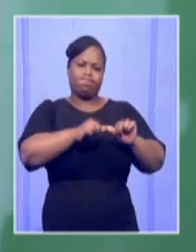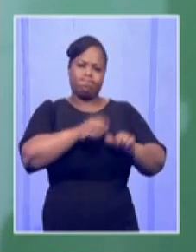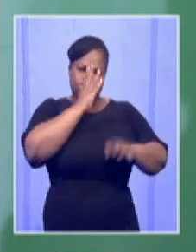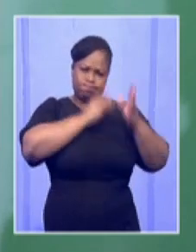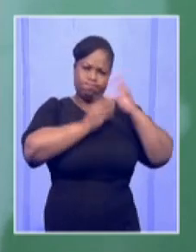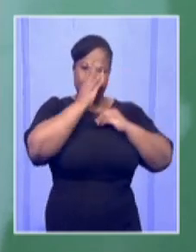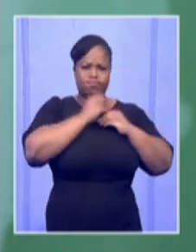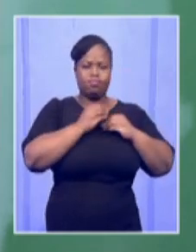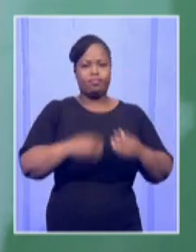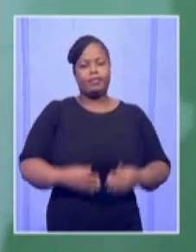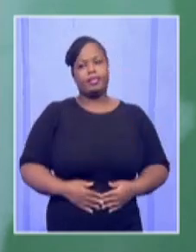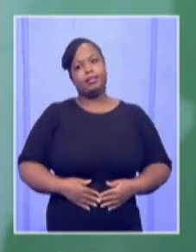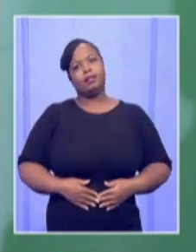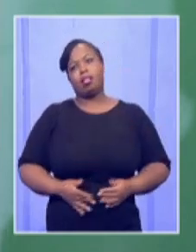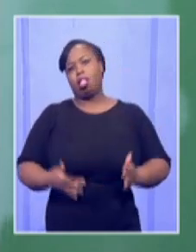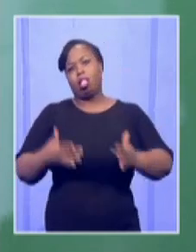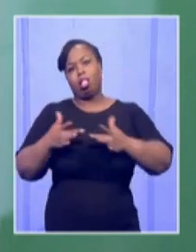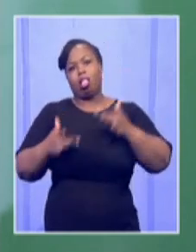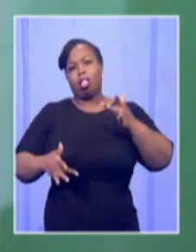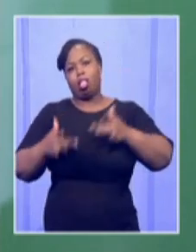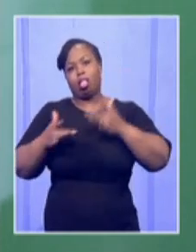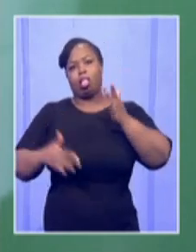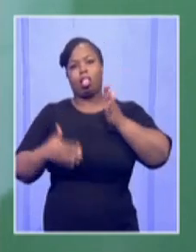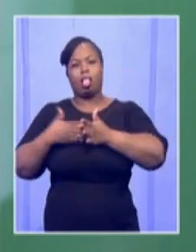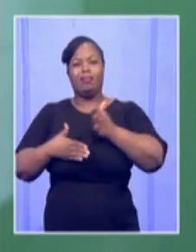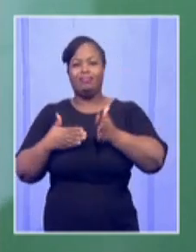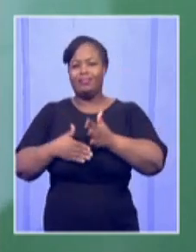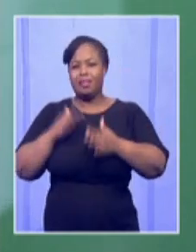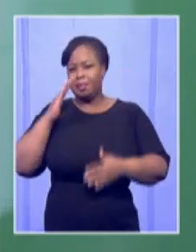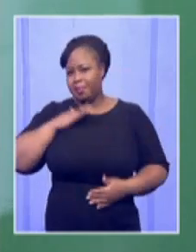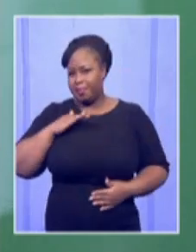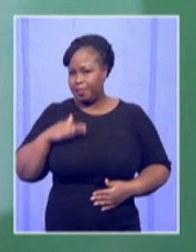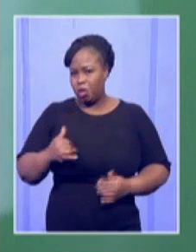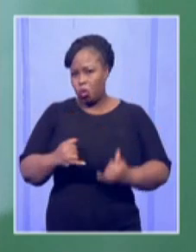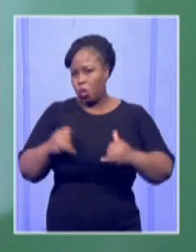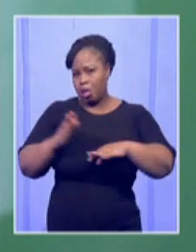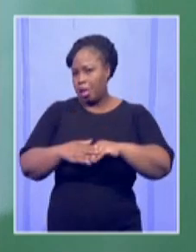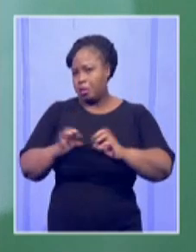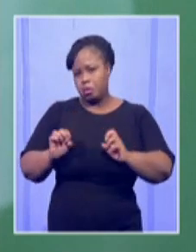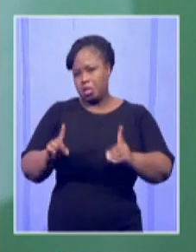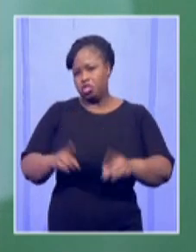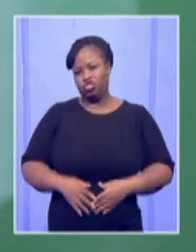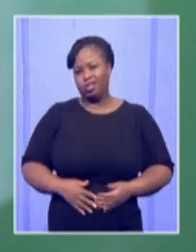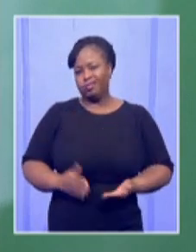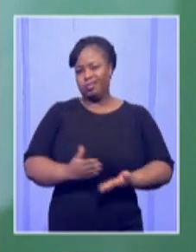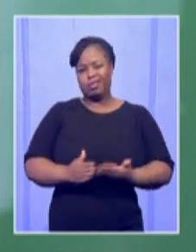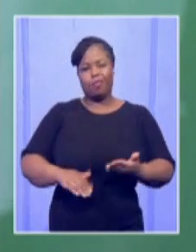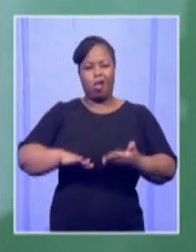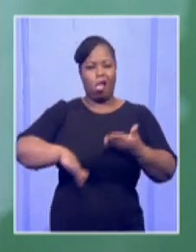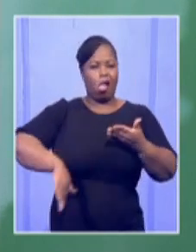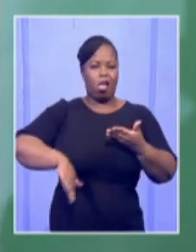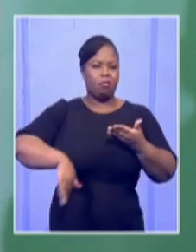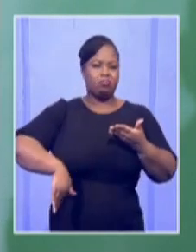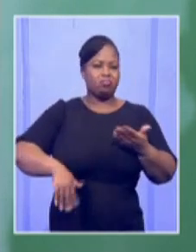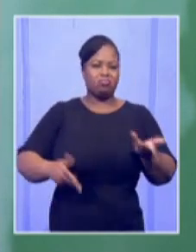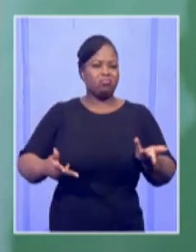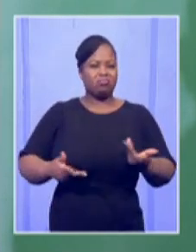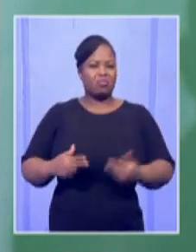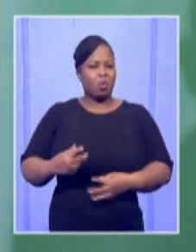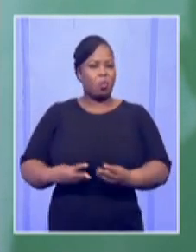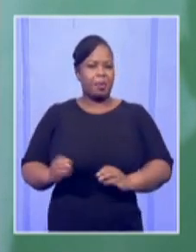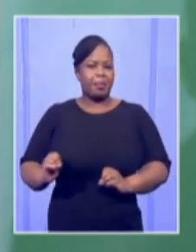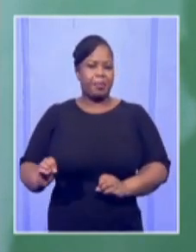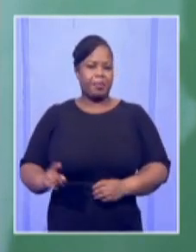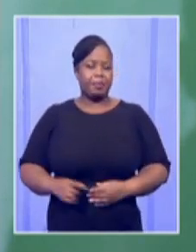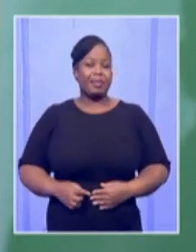lacked access to internet and these facilities of online education were left behind. So that is an